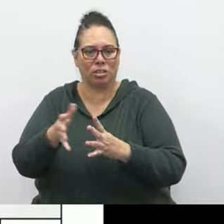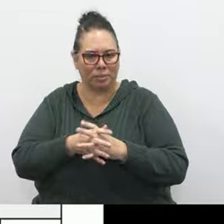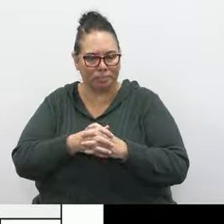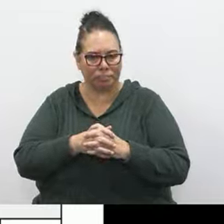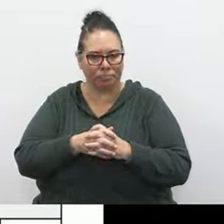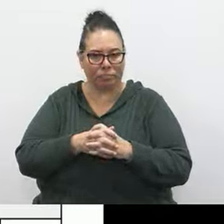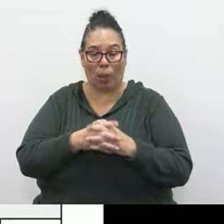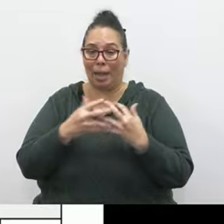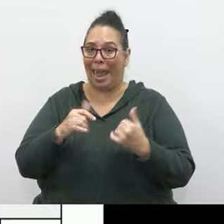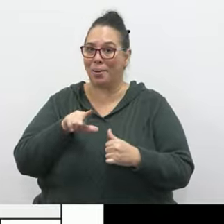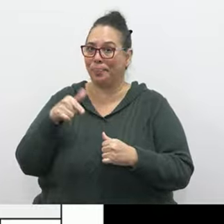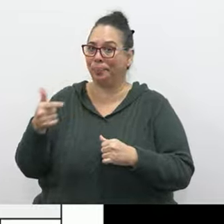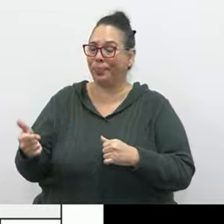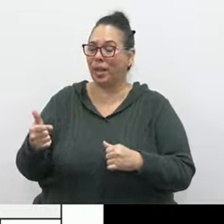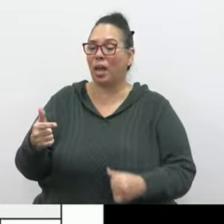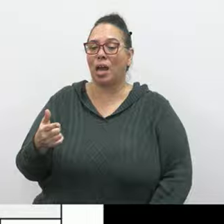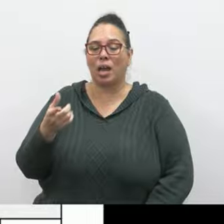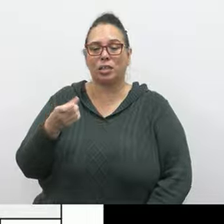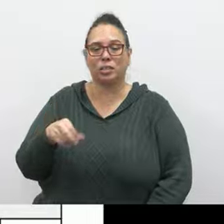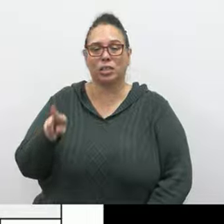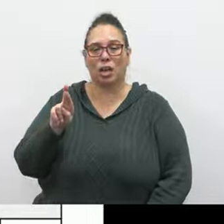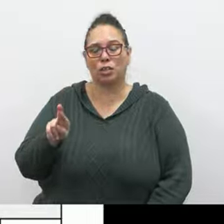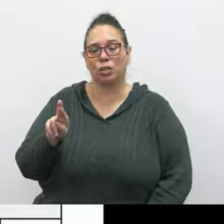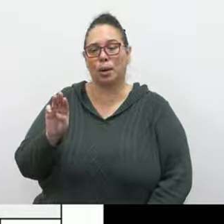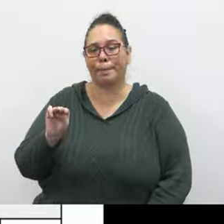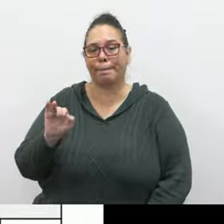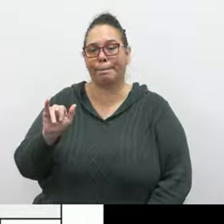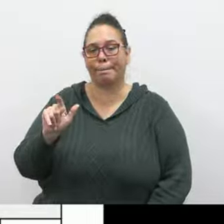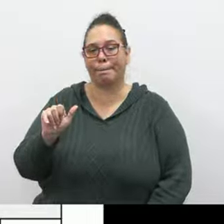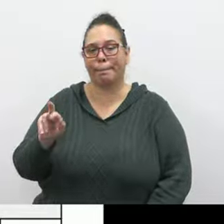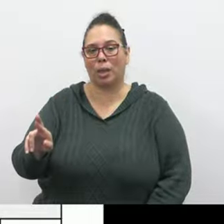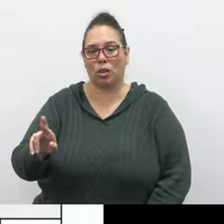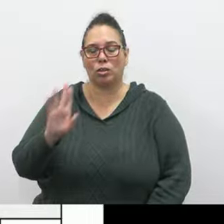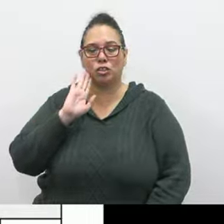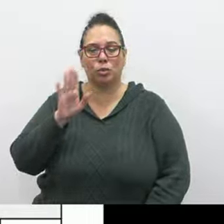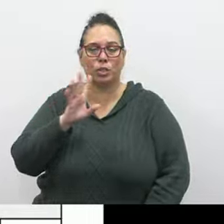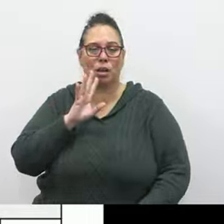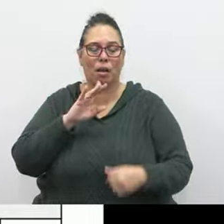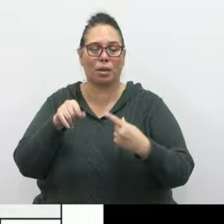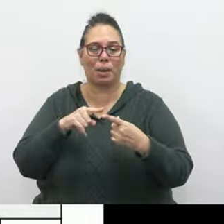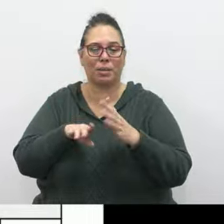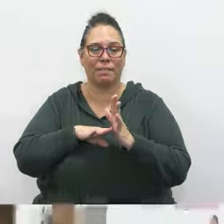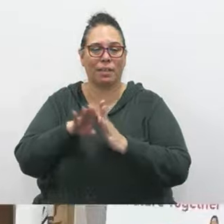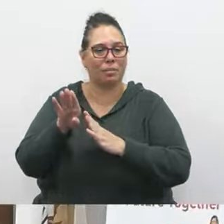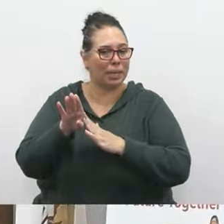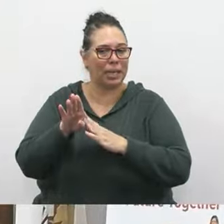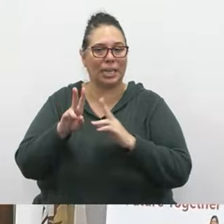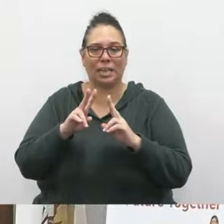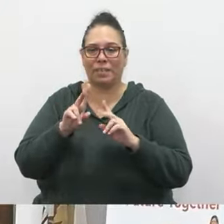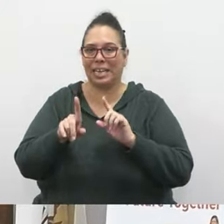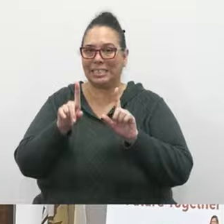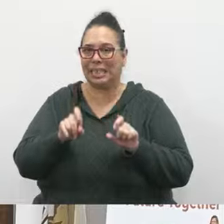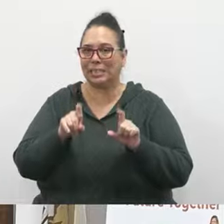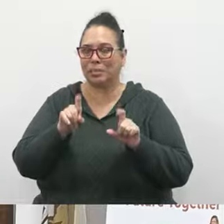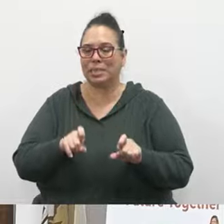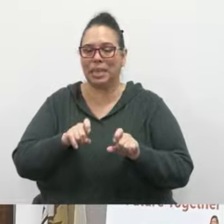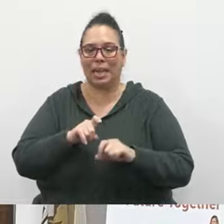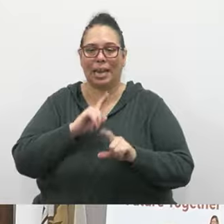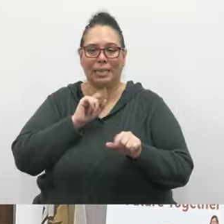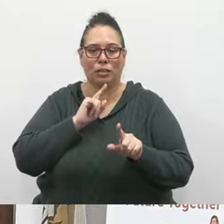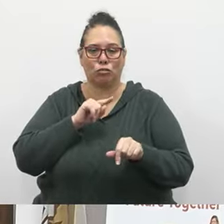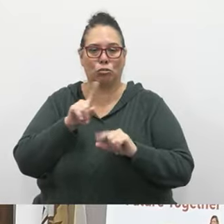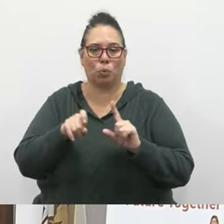going to turn to Dr. Myers-Miller. She is going to talk about the development of the assessment and answer questions about common